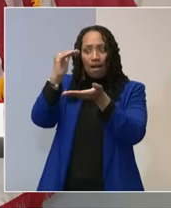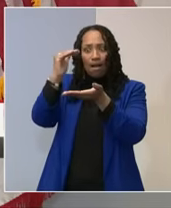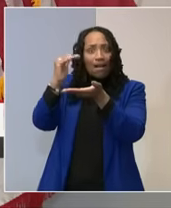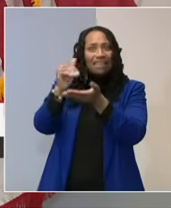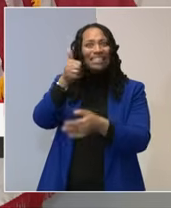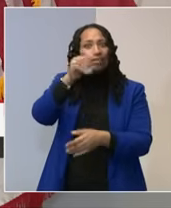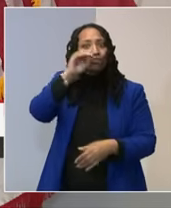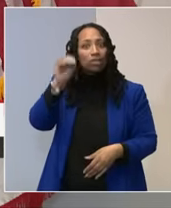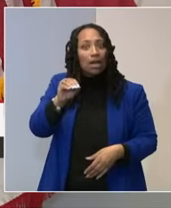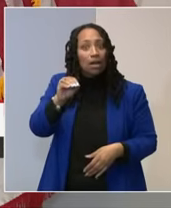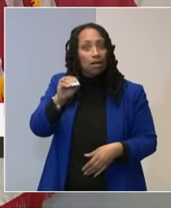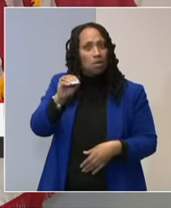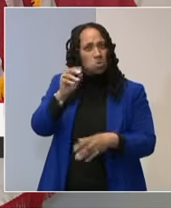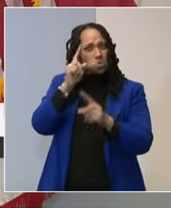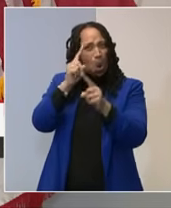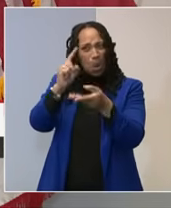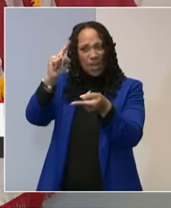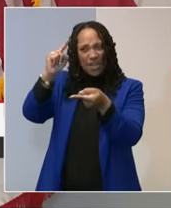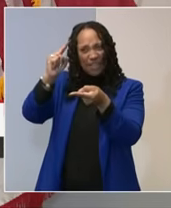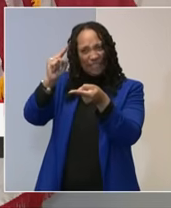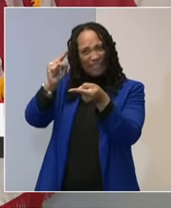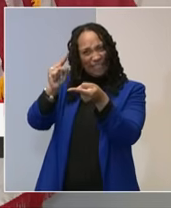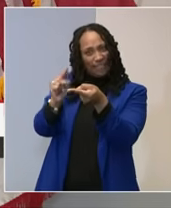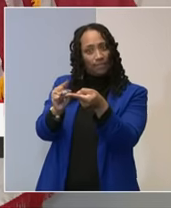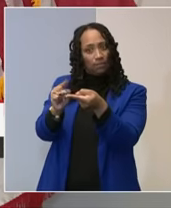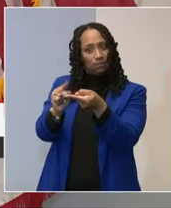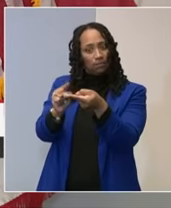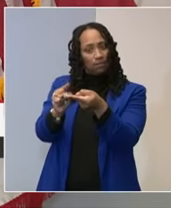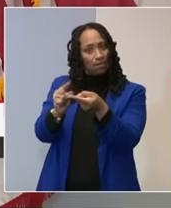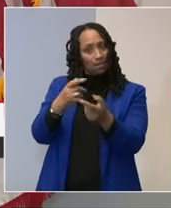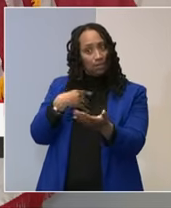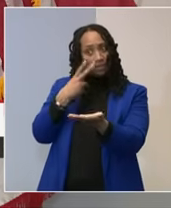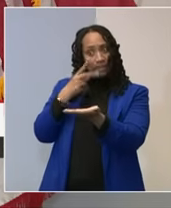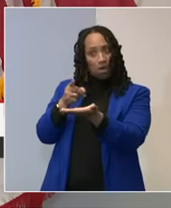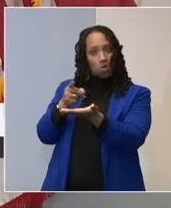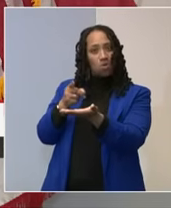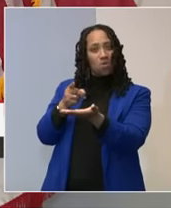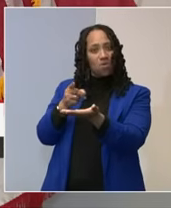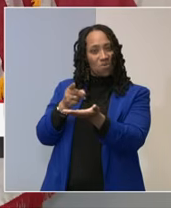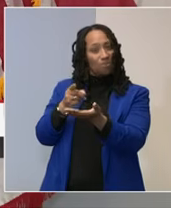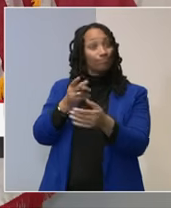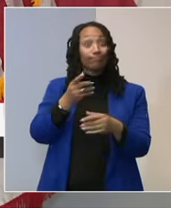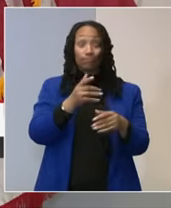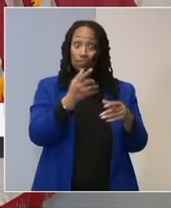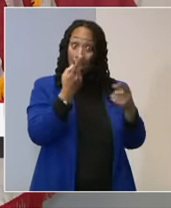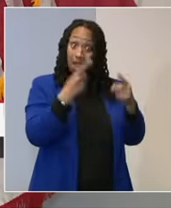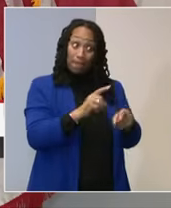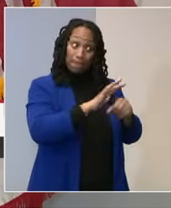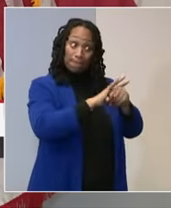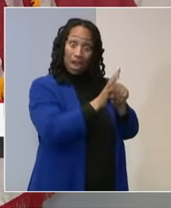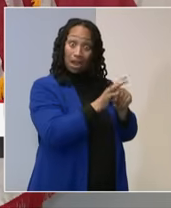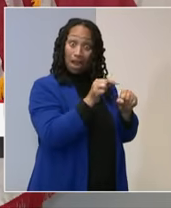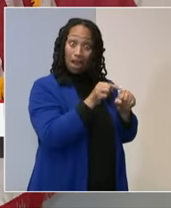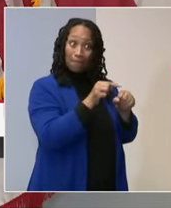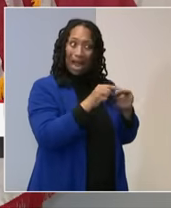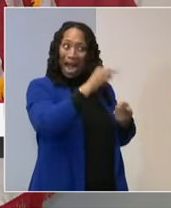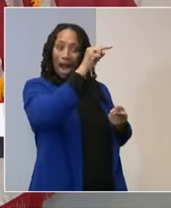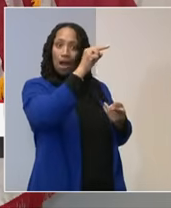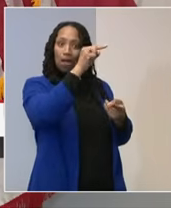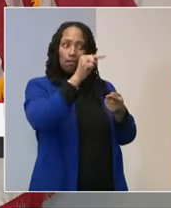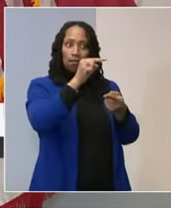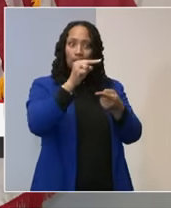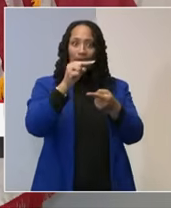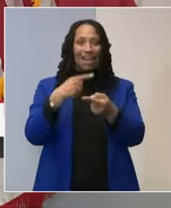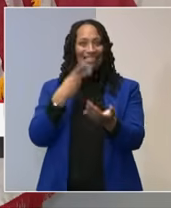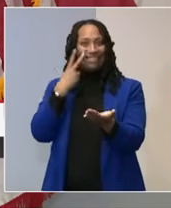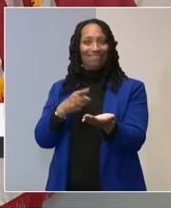afford taking care of their families. We've opened as well an infrastructure academy that not only train people, but